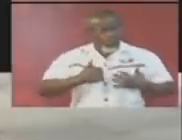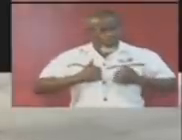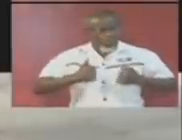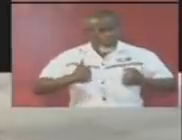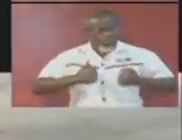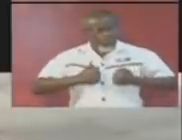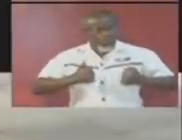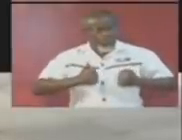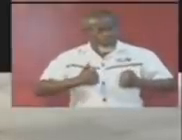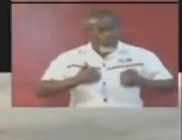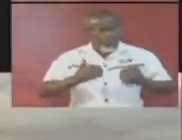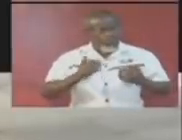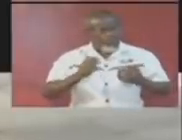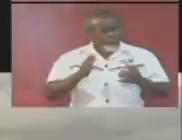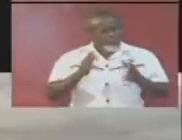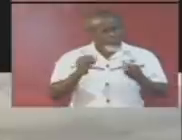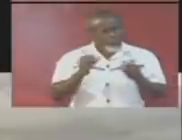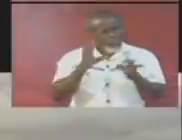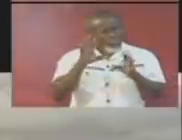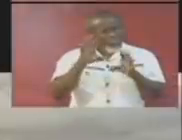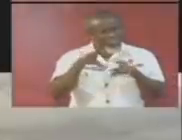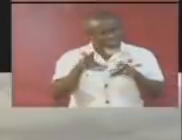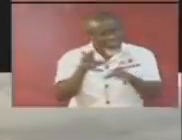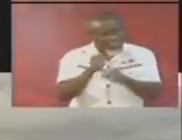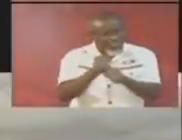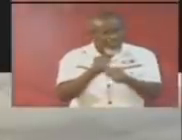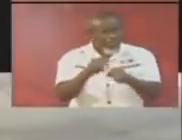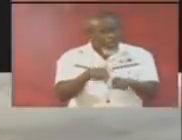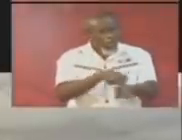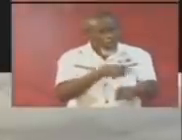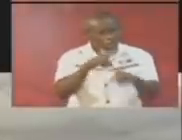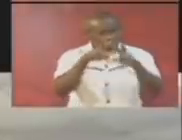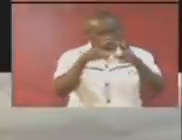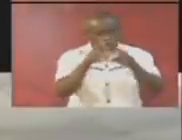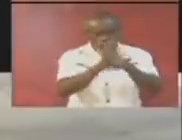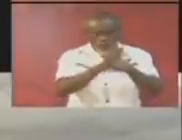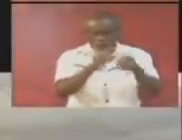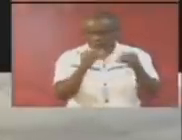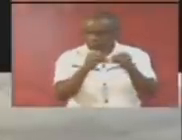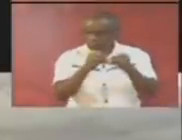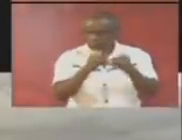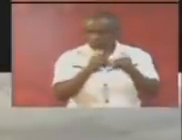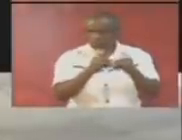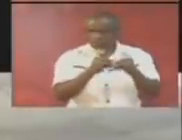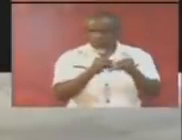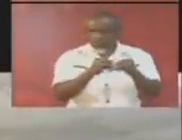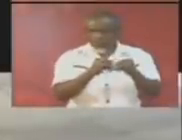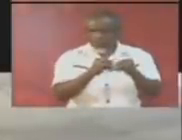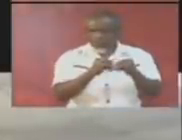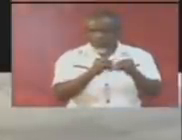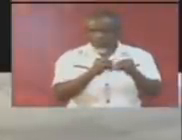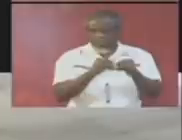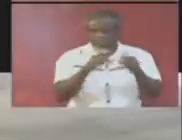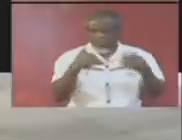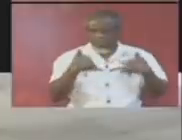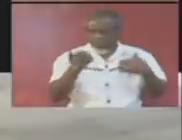to long COVID, and is there a medication regime to treat the symptoms of long COVID?